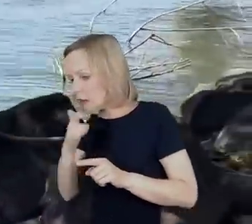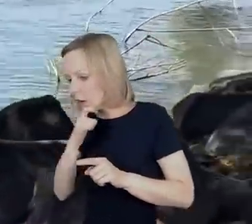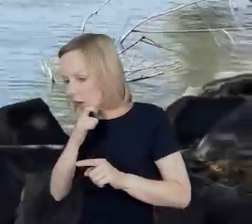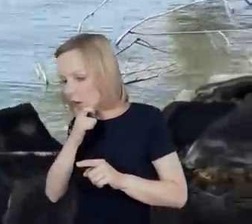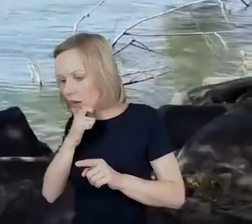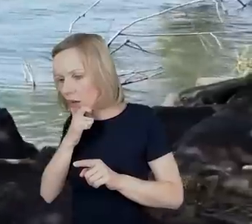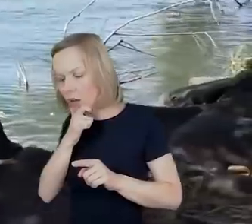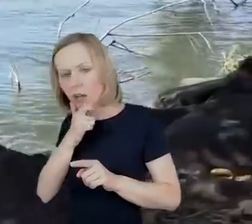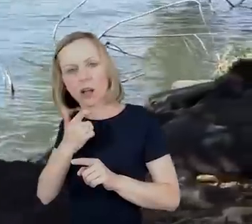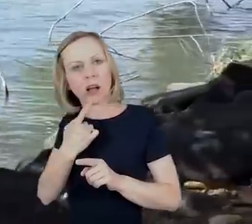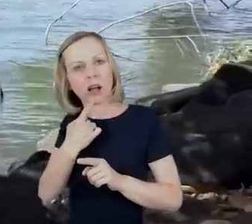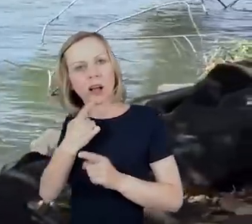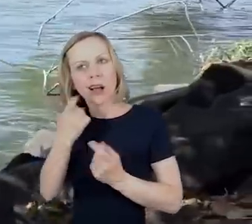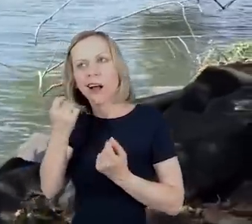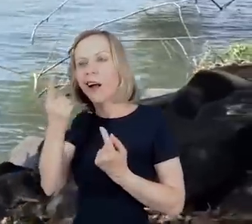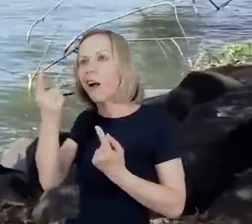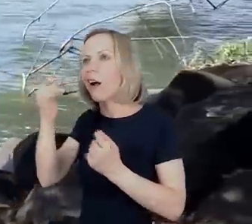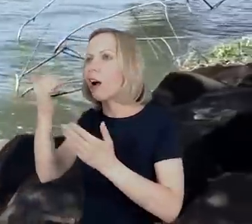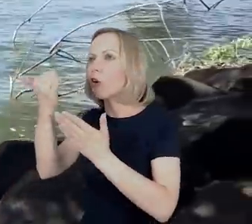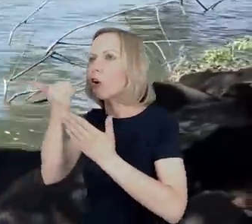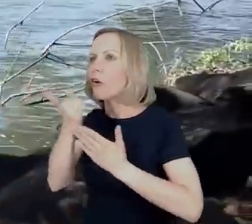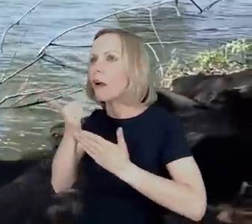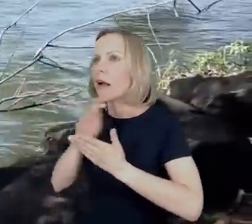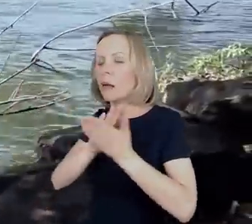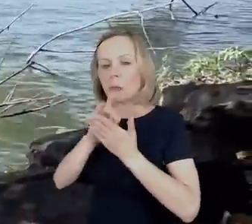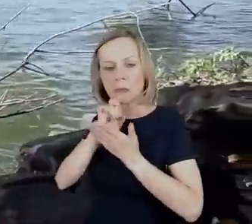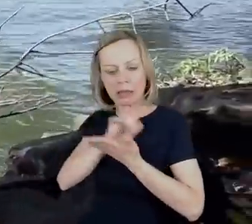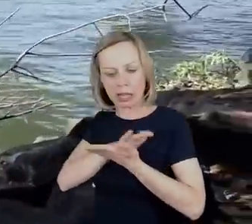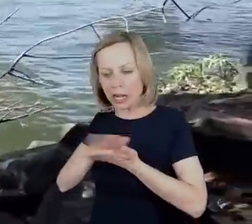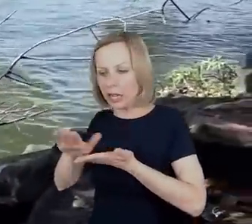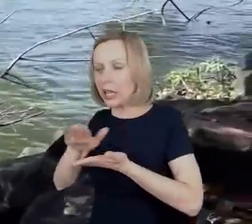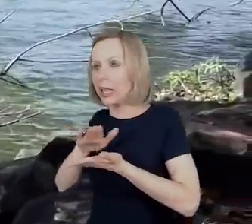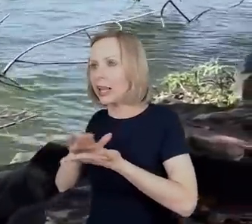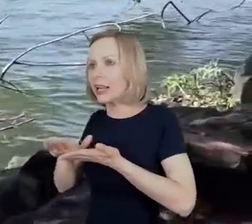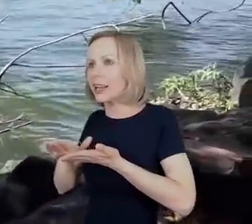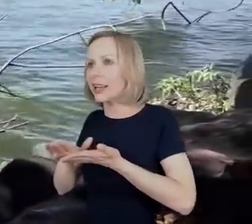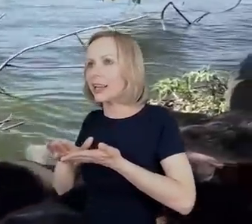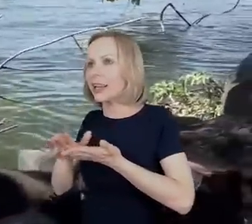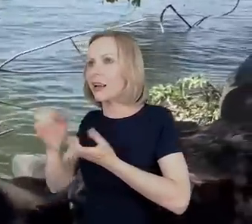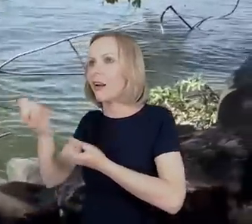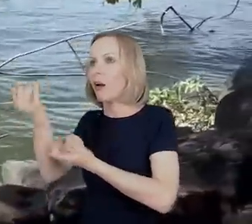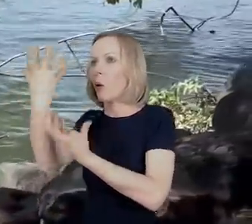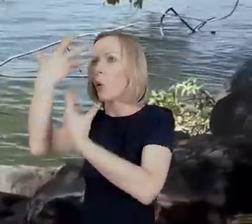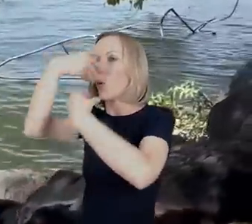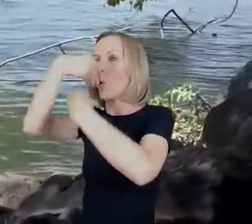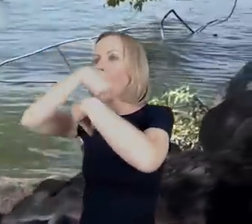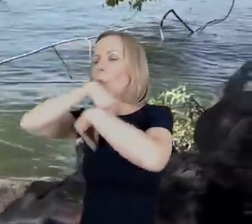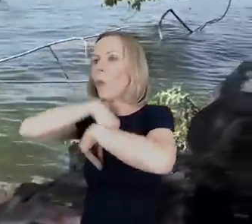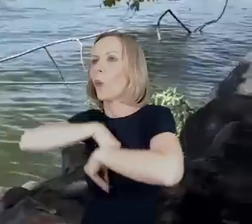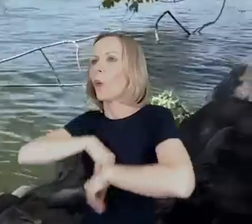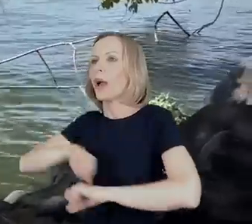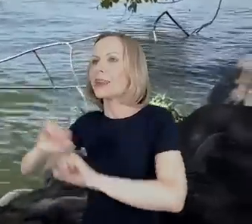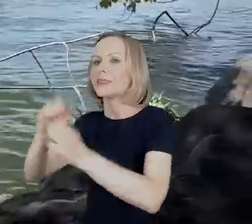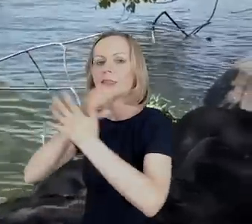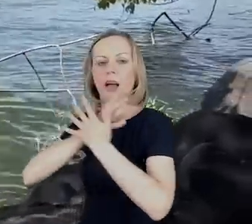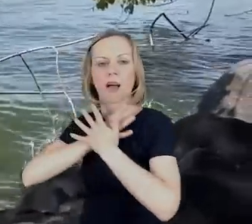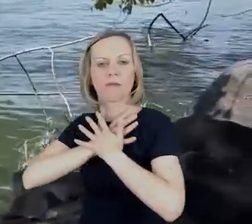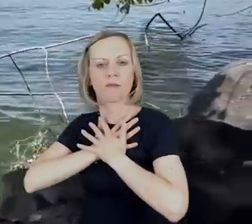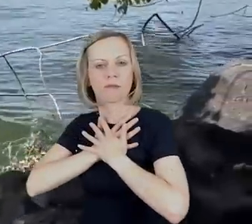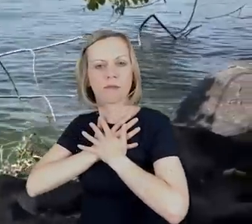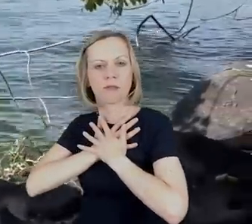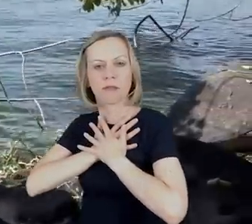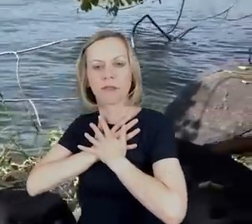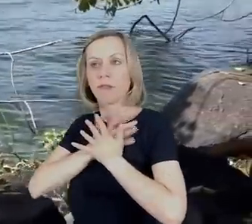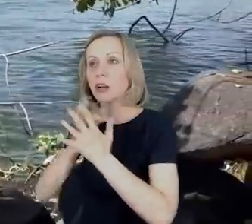clean and filled you with the living water of his love, that you too can be infused